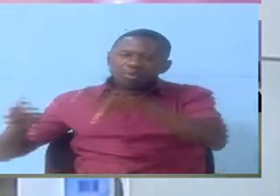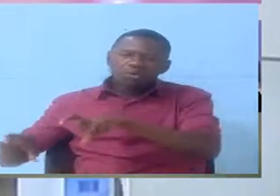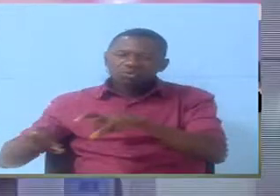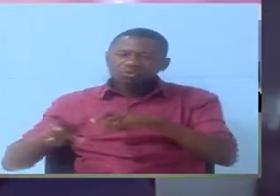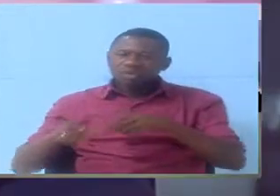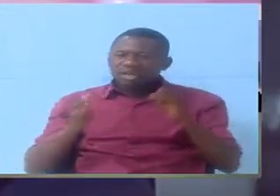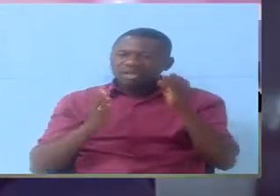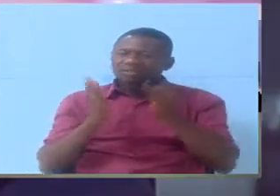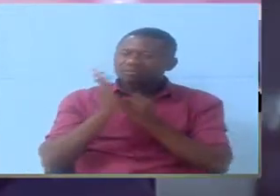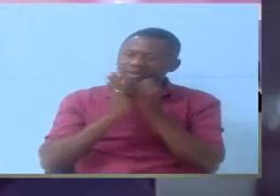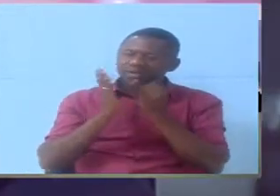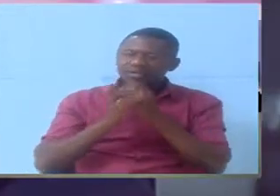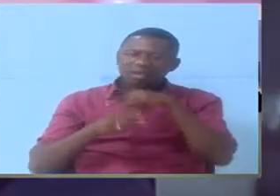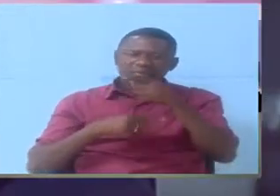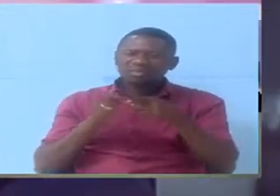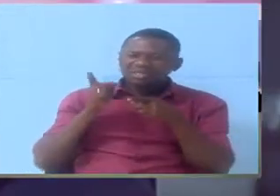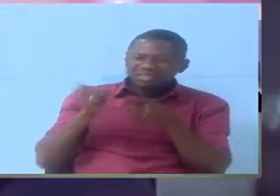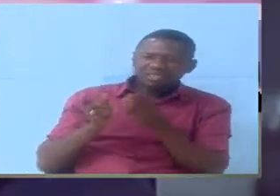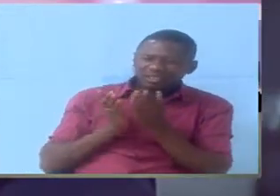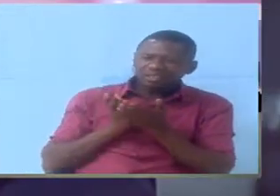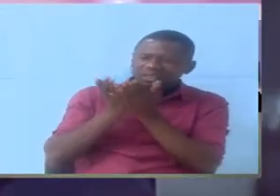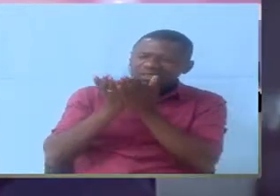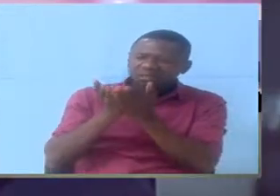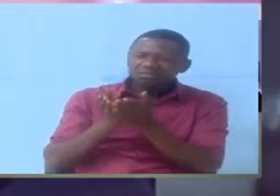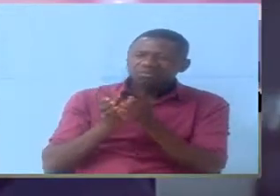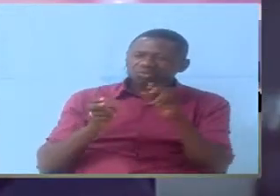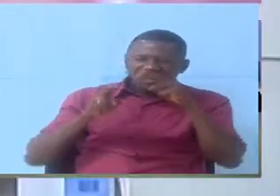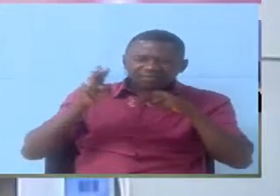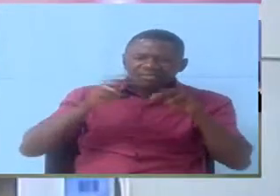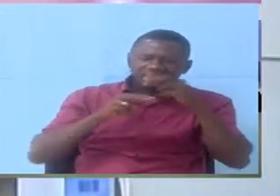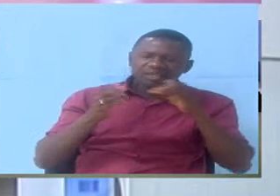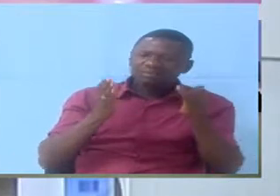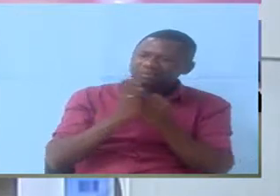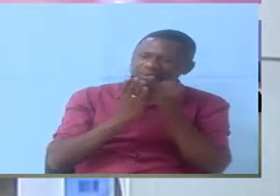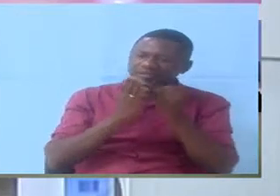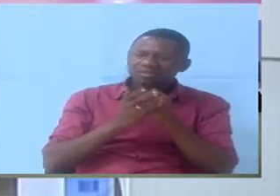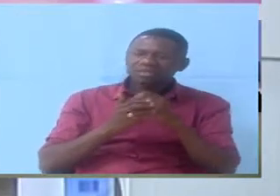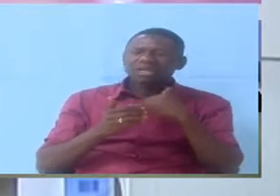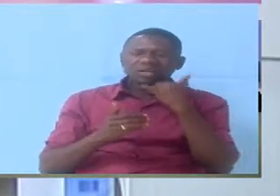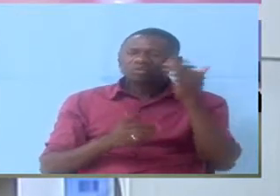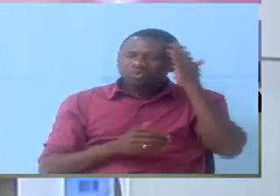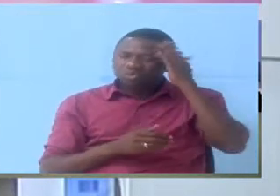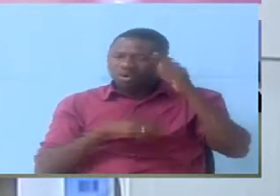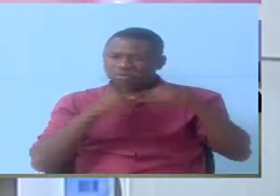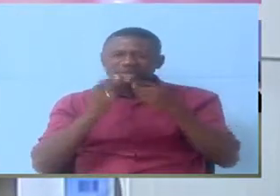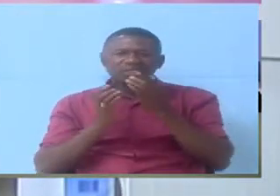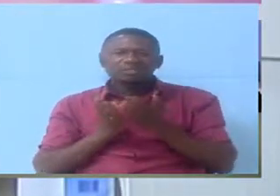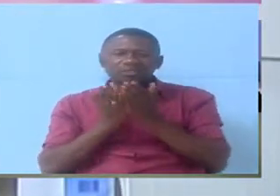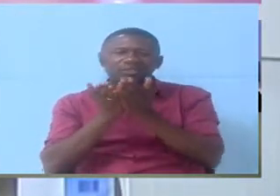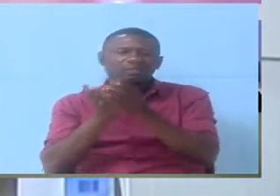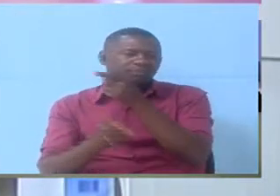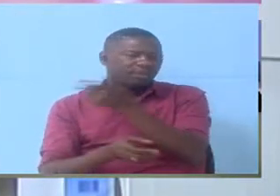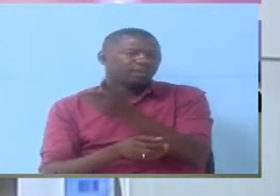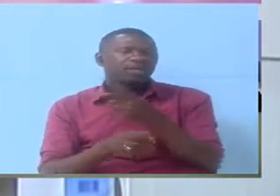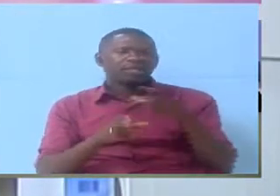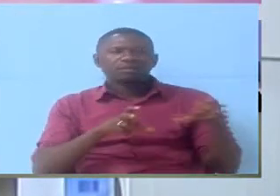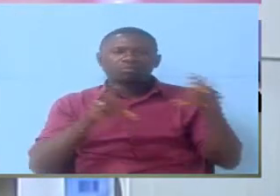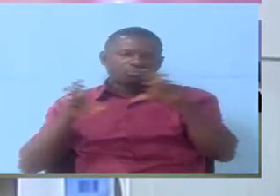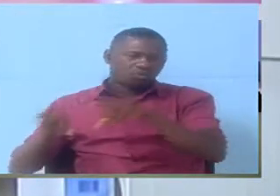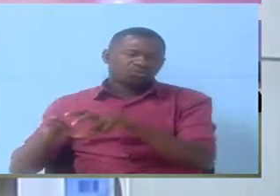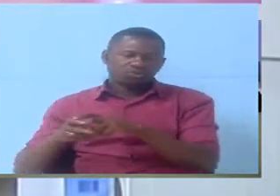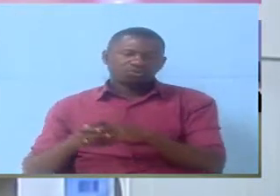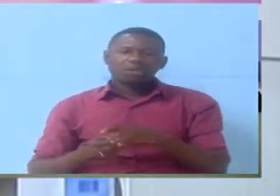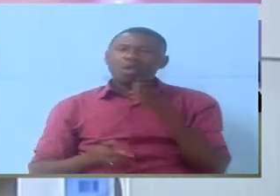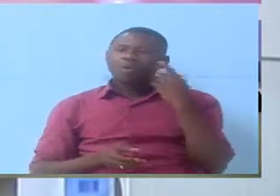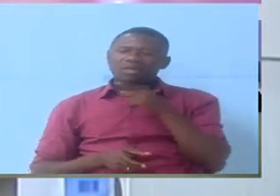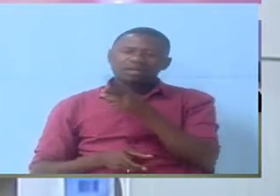investigate about this ship. Rukata nyin kulung la kuo kiskisi. So Numo Kujabi came back. Rin Numo Kujabi muruta nang. He reported that. Anyine foko.